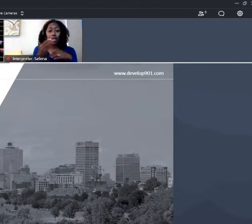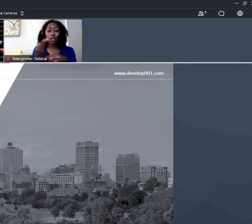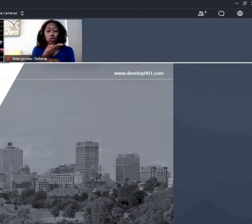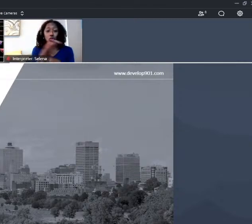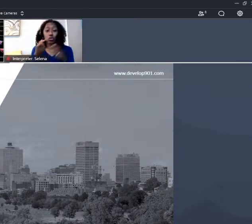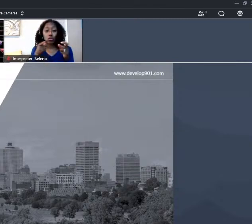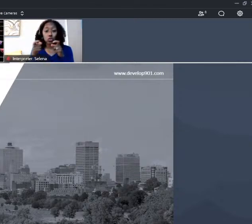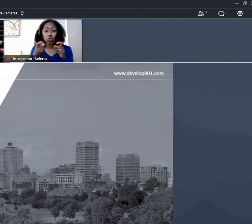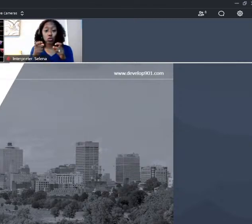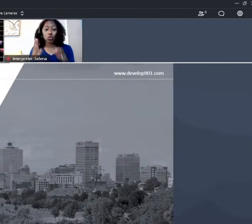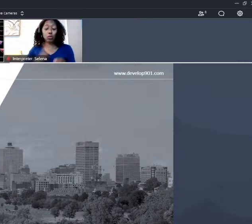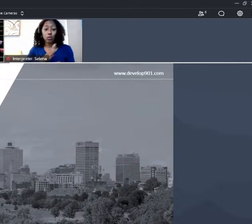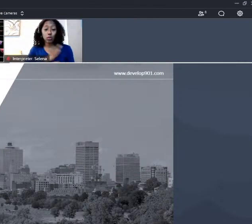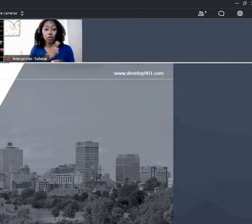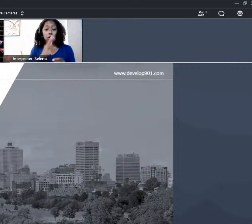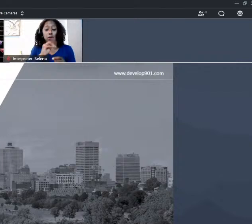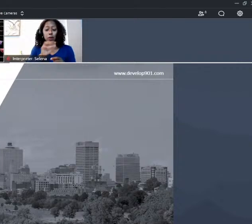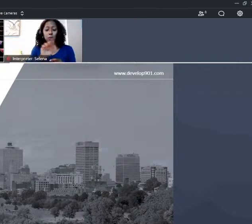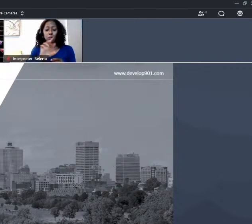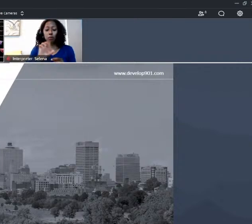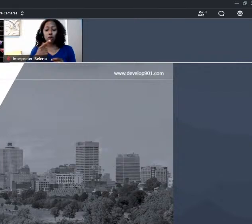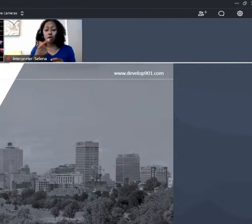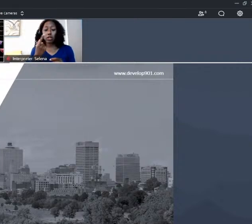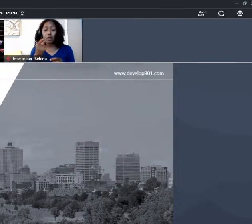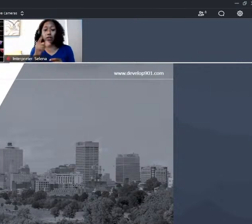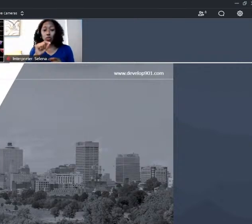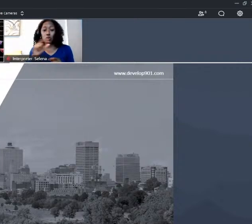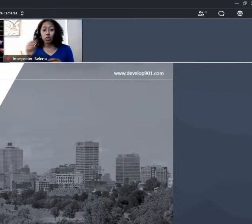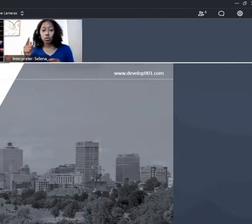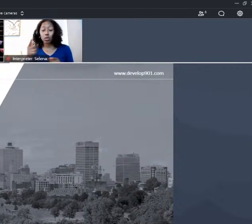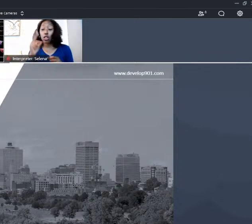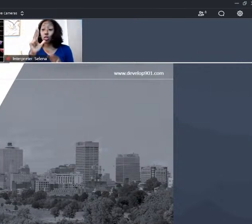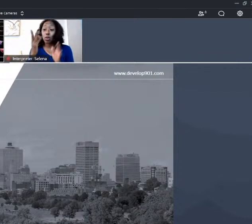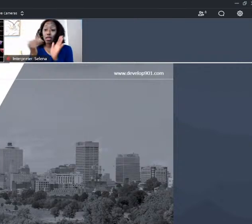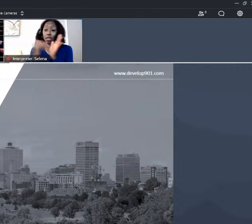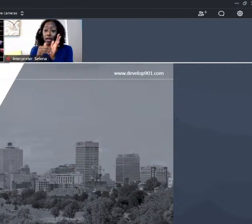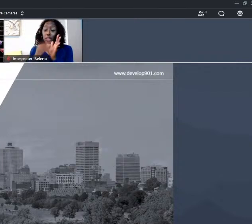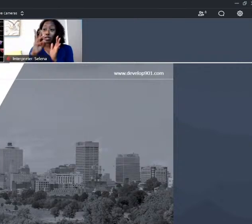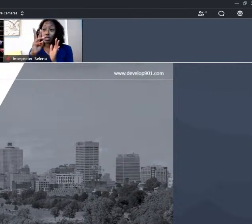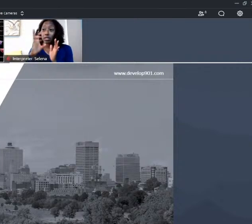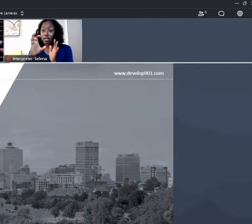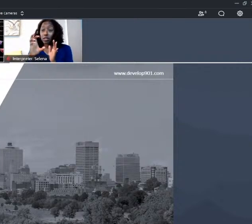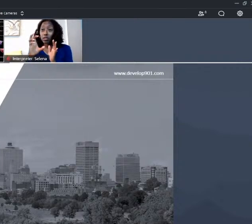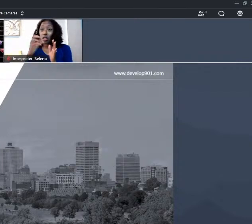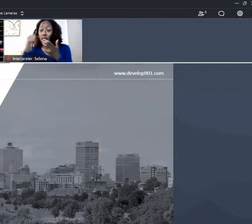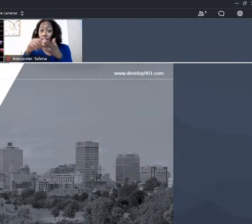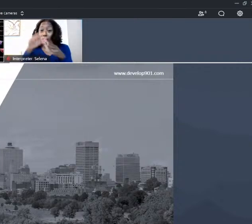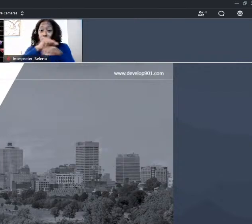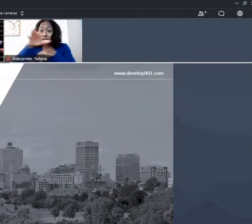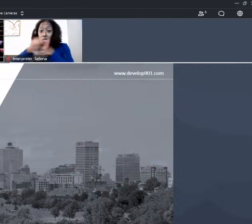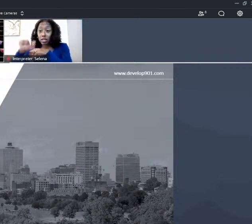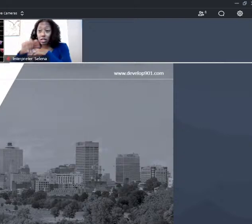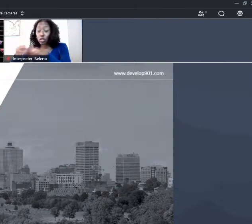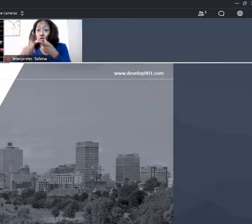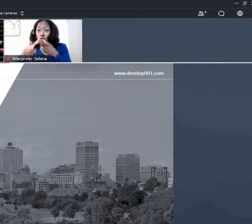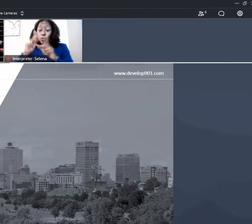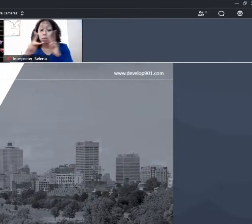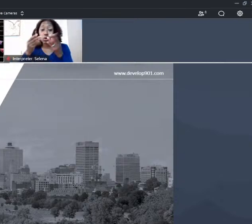March 11th, 2021, again, 3,689 notices were mailed to property